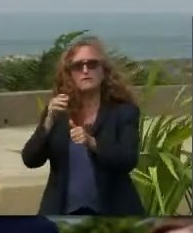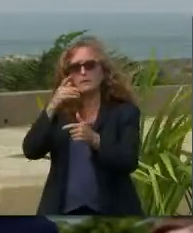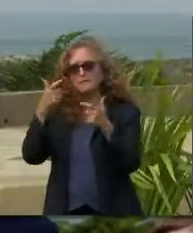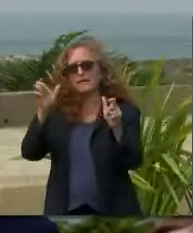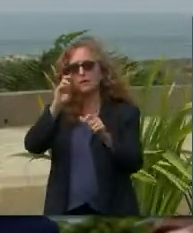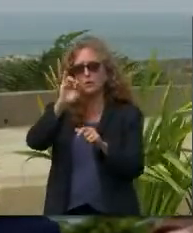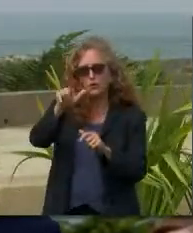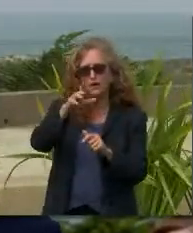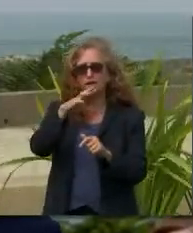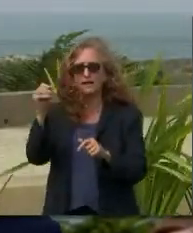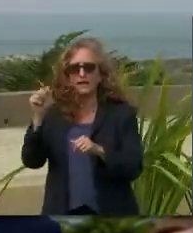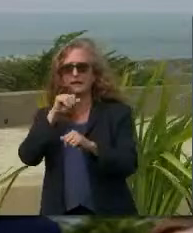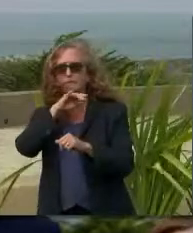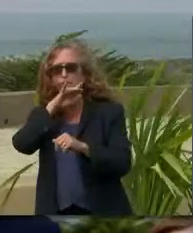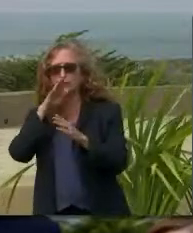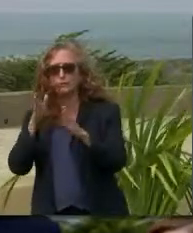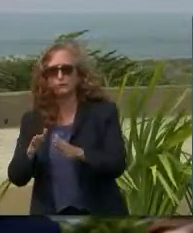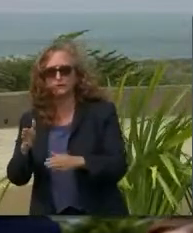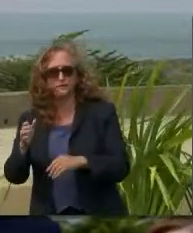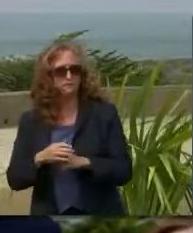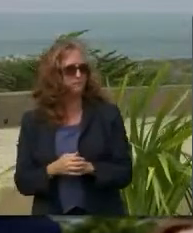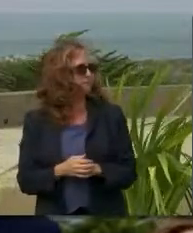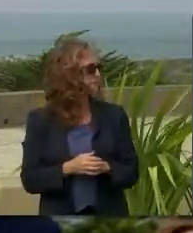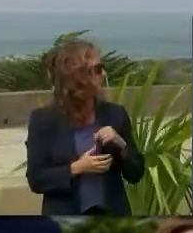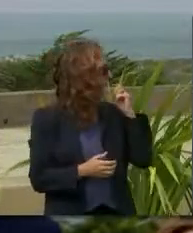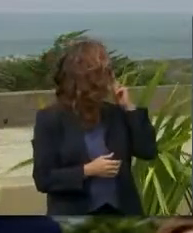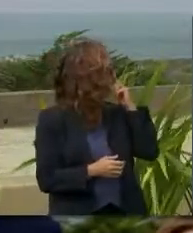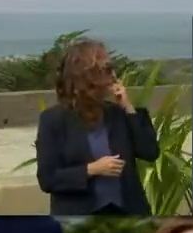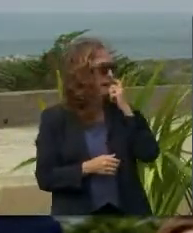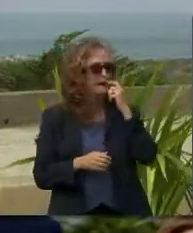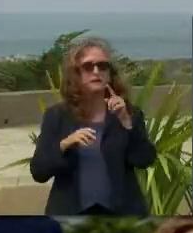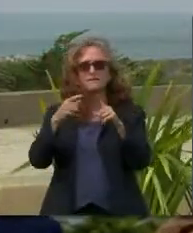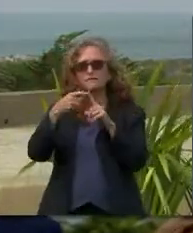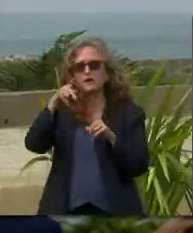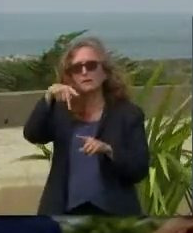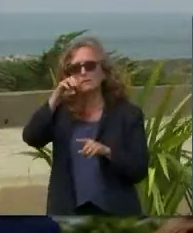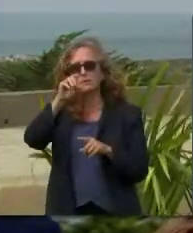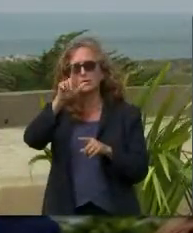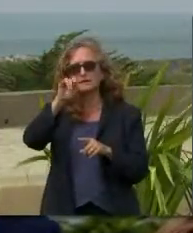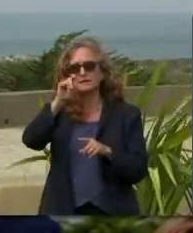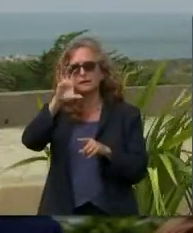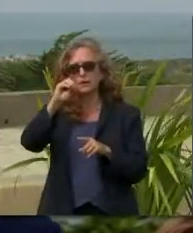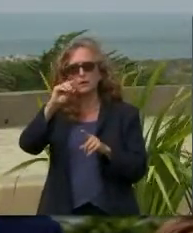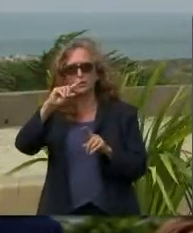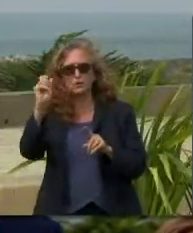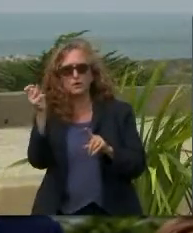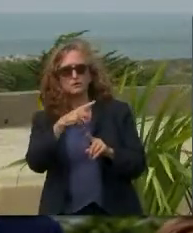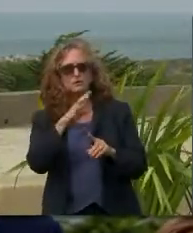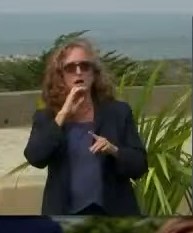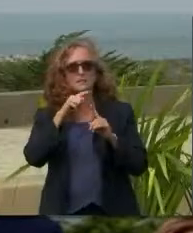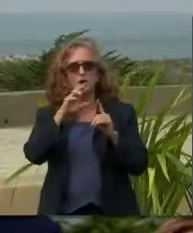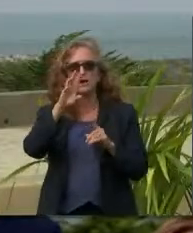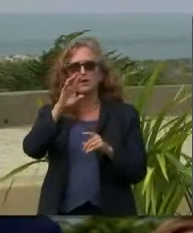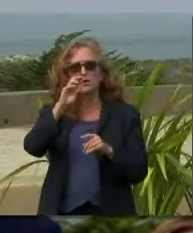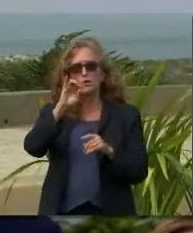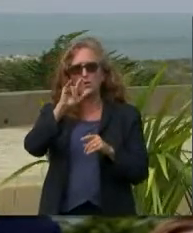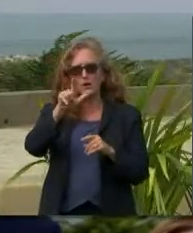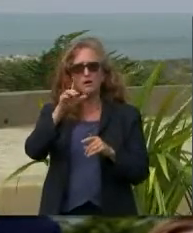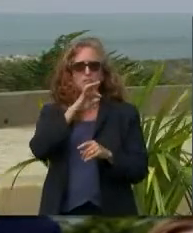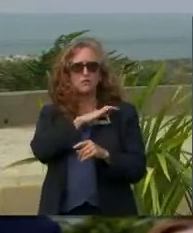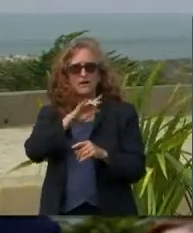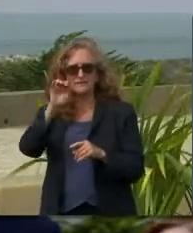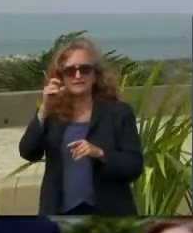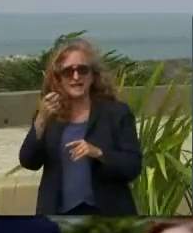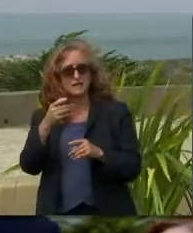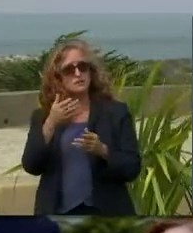polluters. Hey, Governor, Jeremy White with Politico. Thanks, as always. Speaking of that windfall oil profits tax, do you intend to call a special